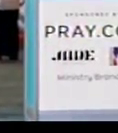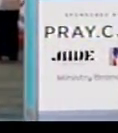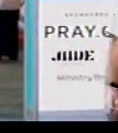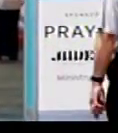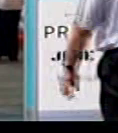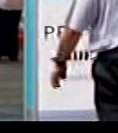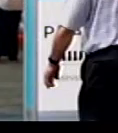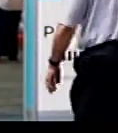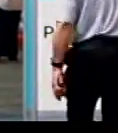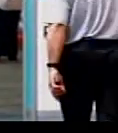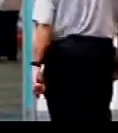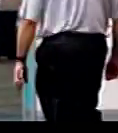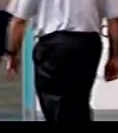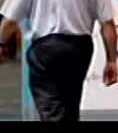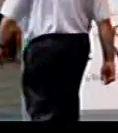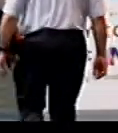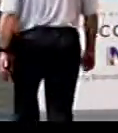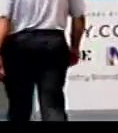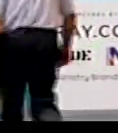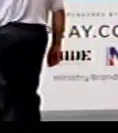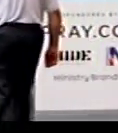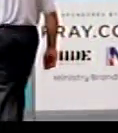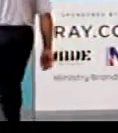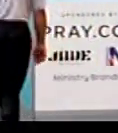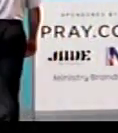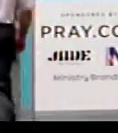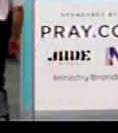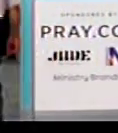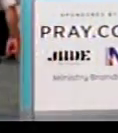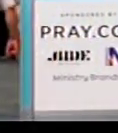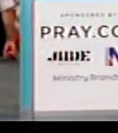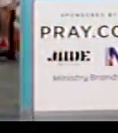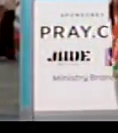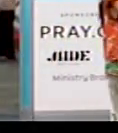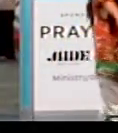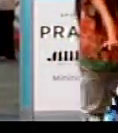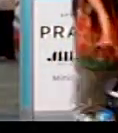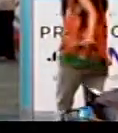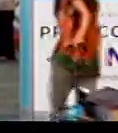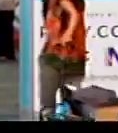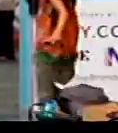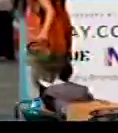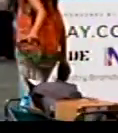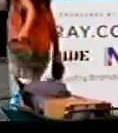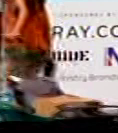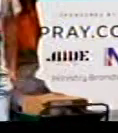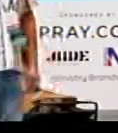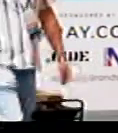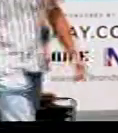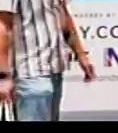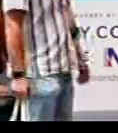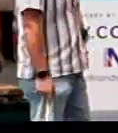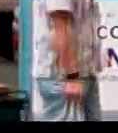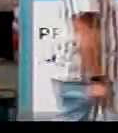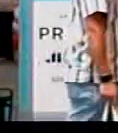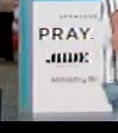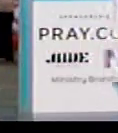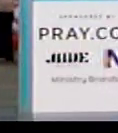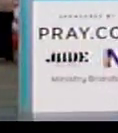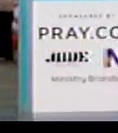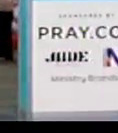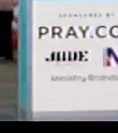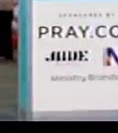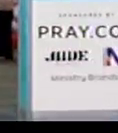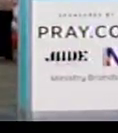wonderful ministries and organizations that work so hard day in and day out to spread the gospel. And finally, we want to thank you,